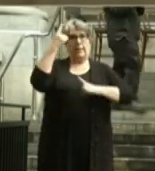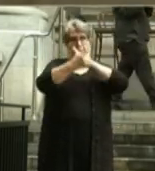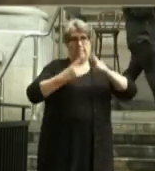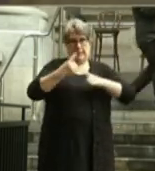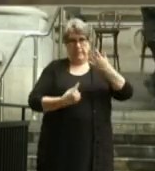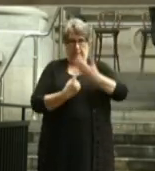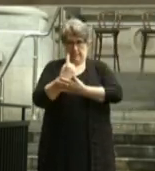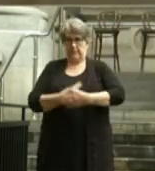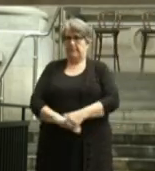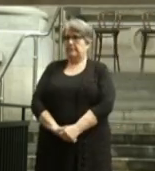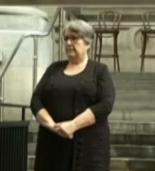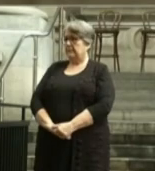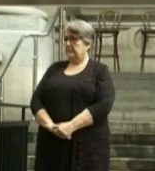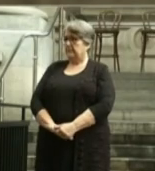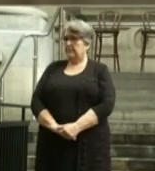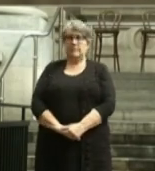proceedings.